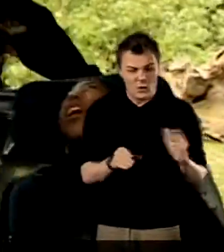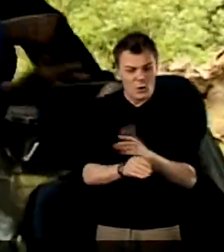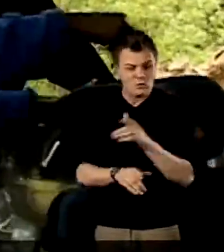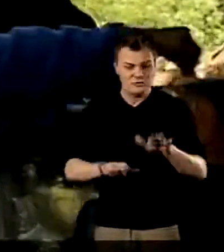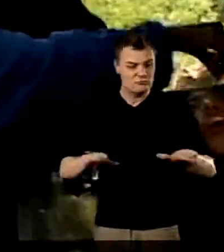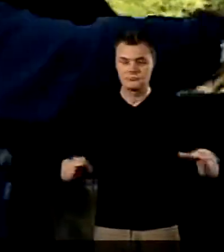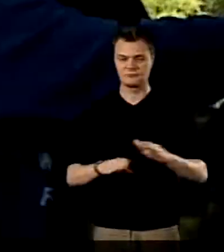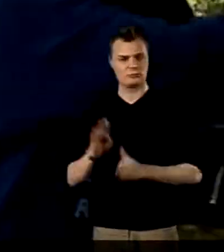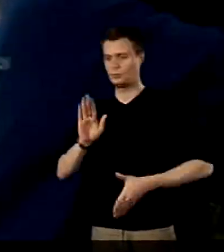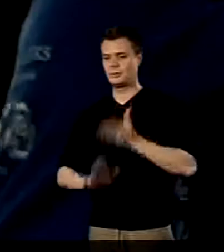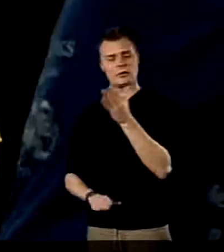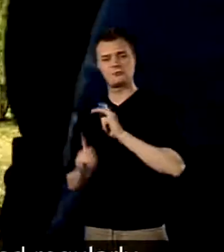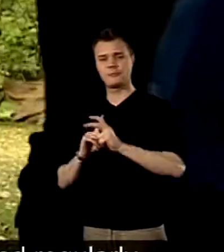children.